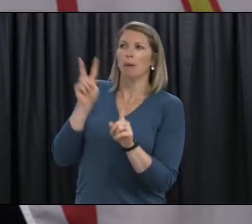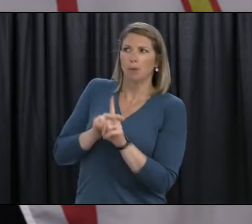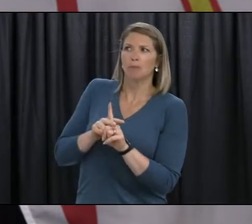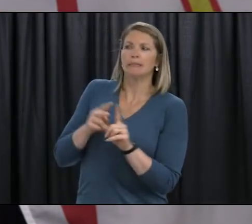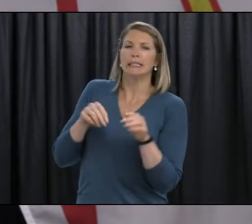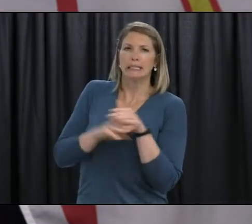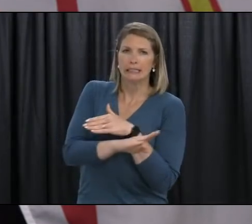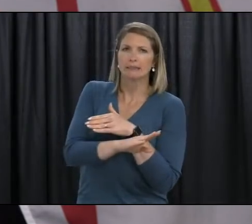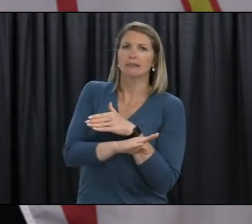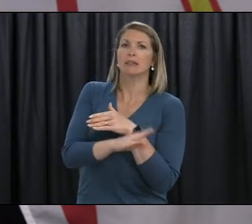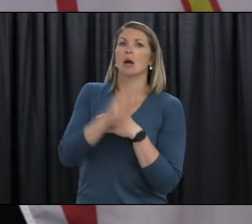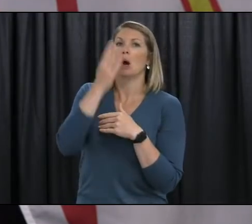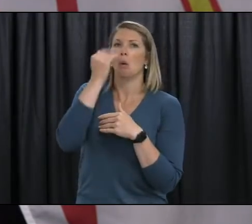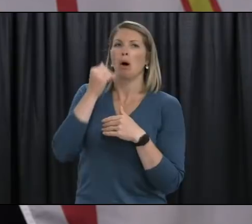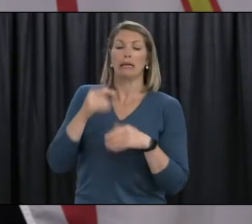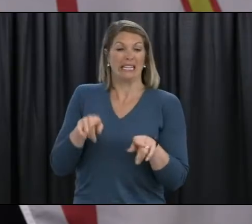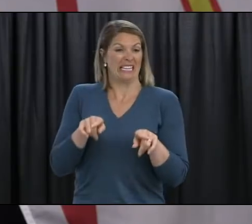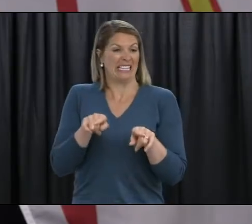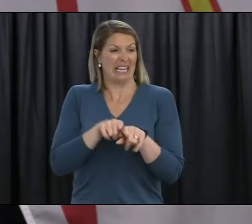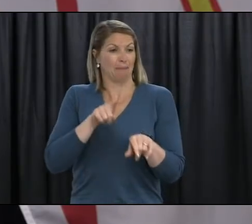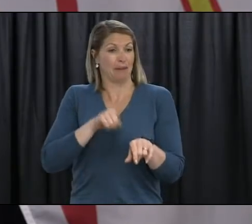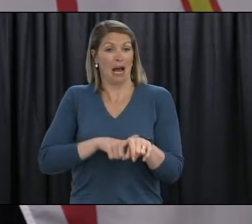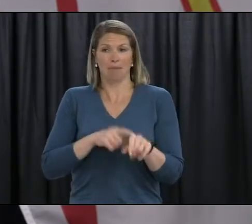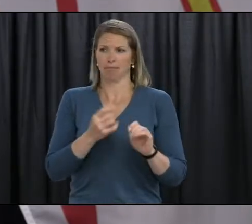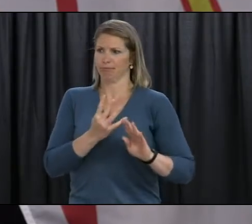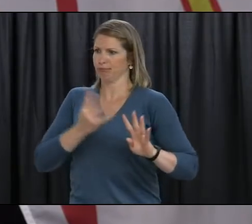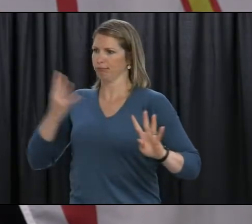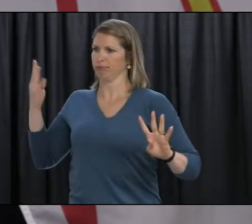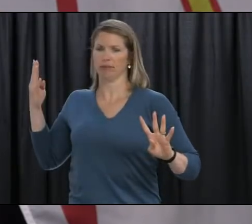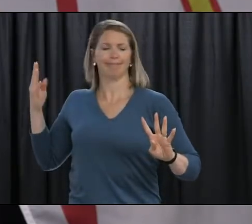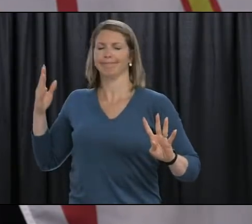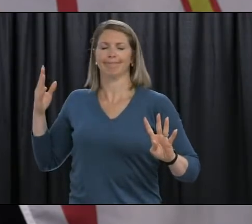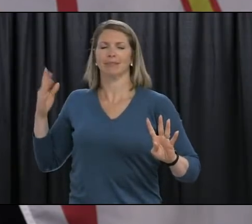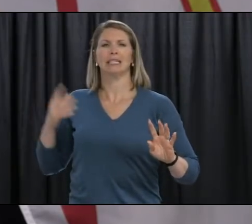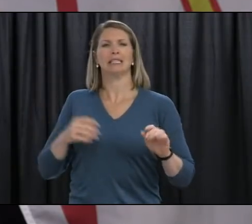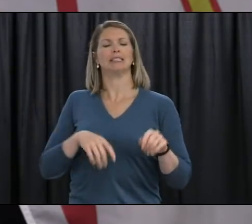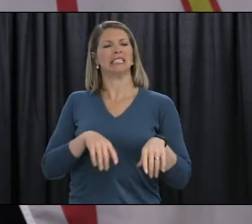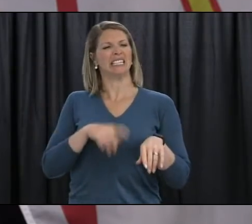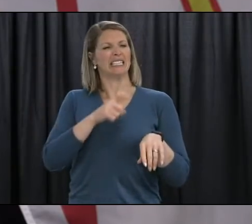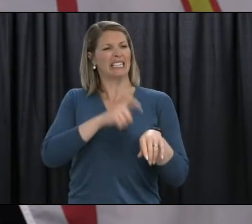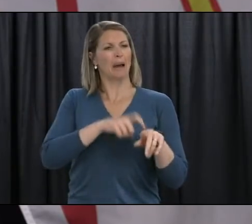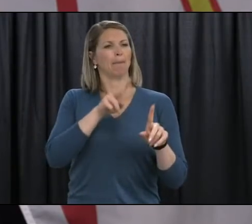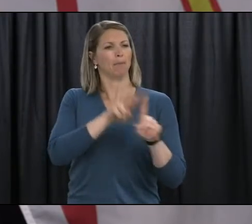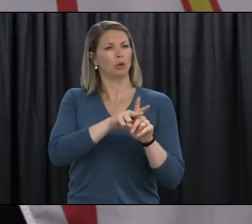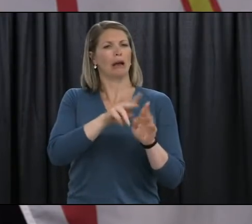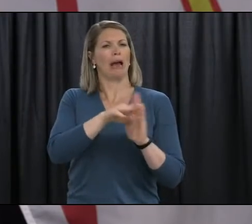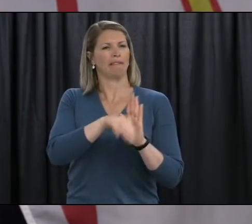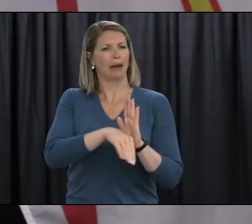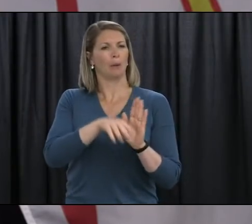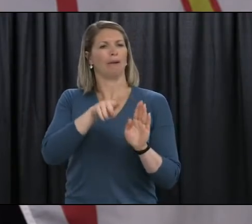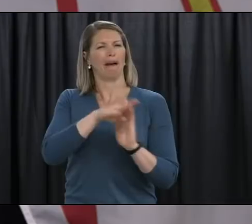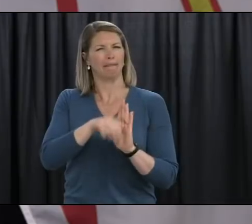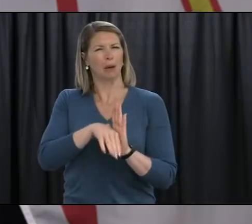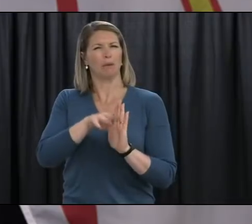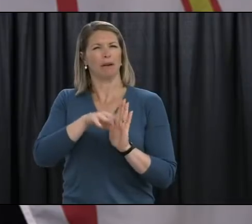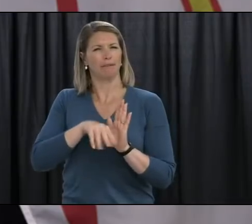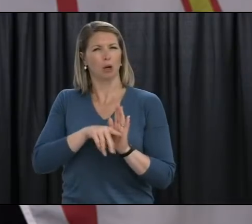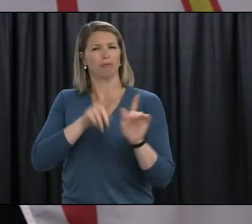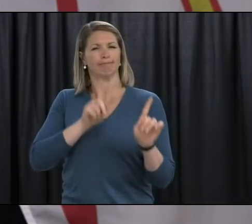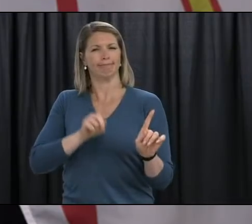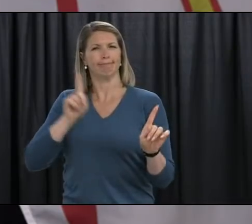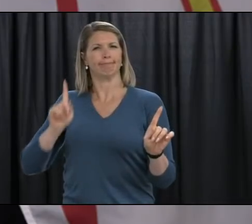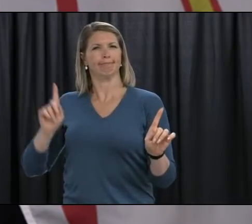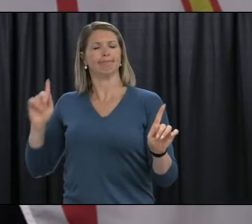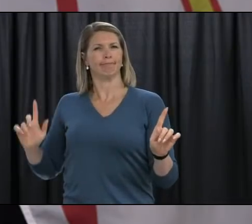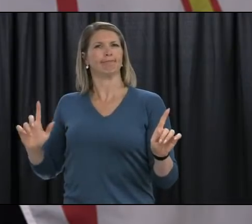the same time, visitors, I mean. And so, you know, there's a few different things to consider, but yes, you know, all of